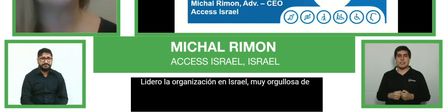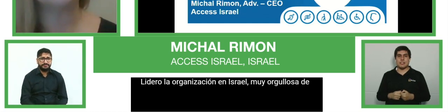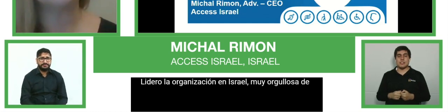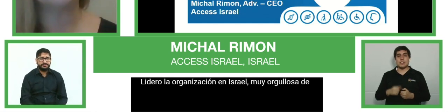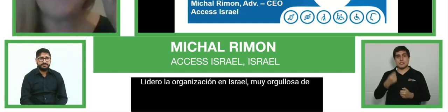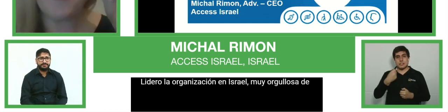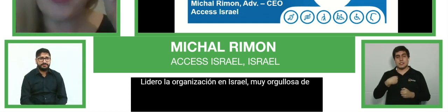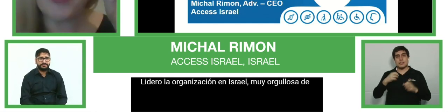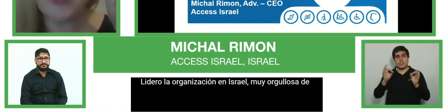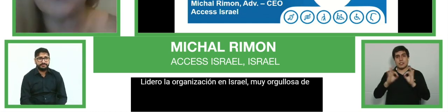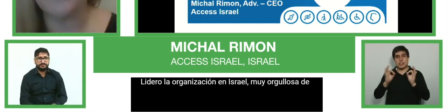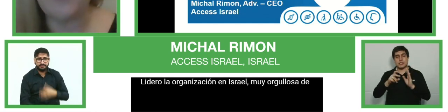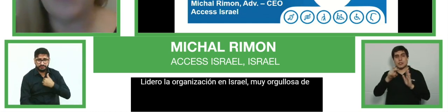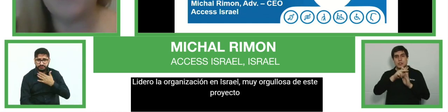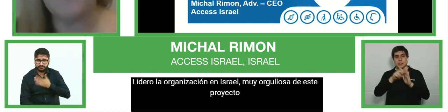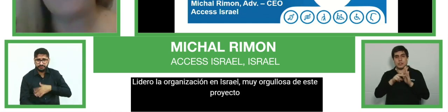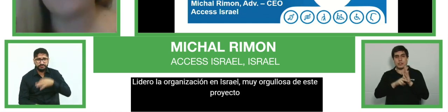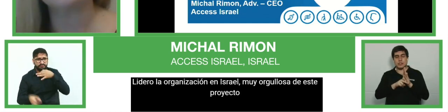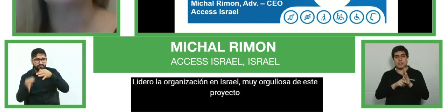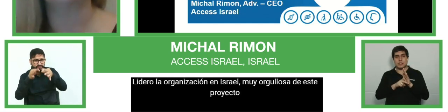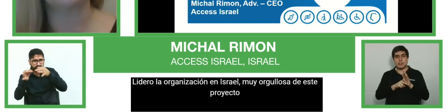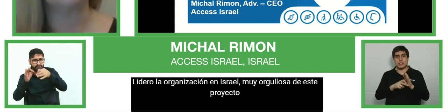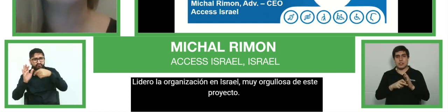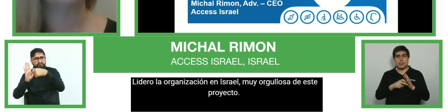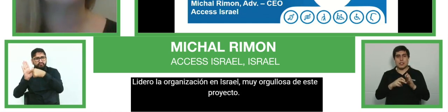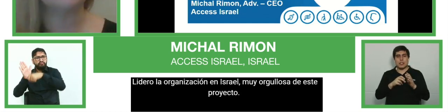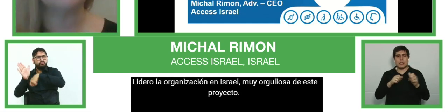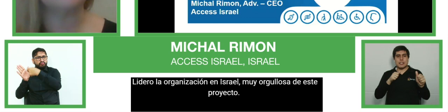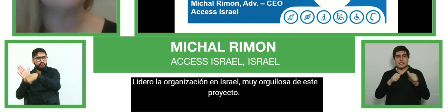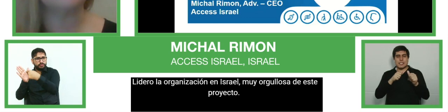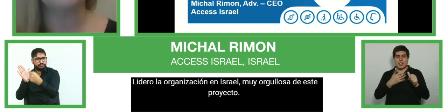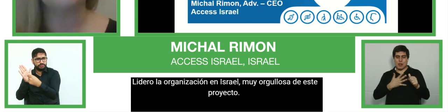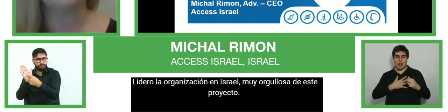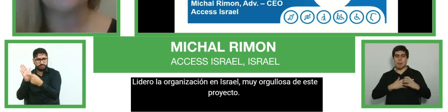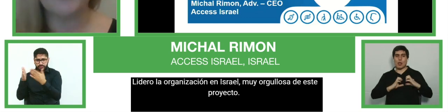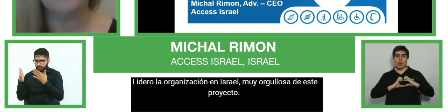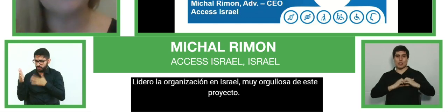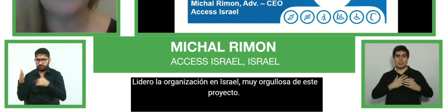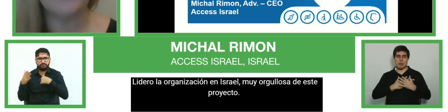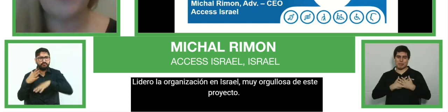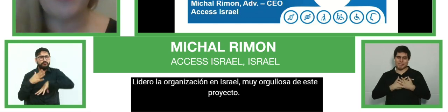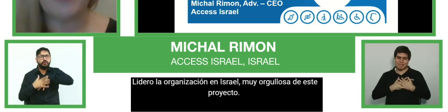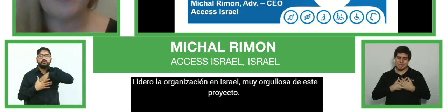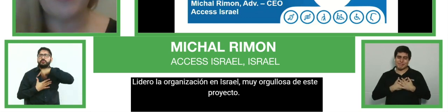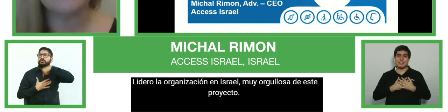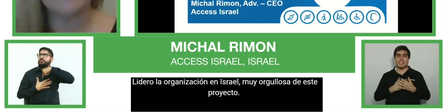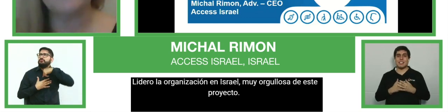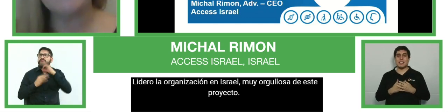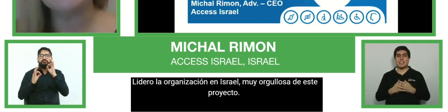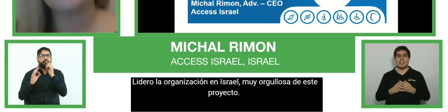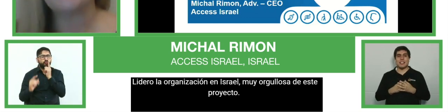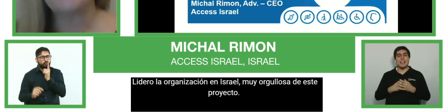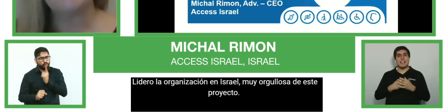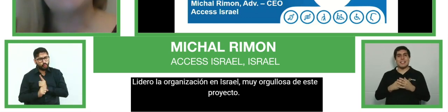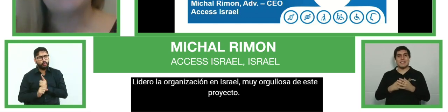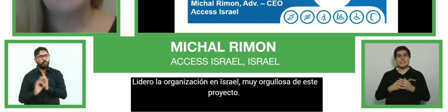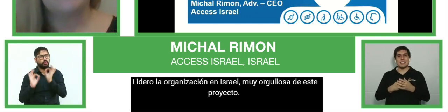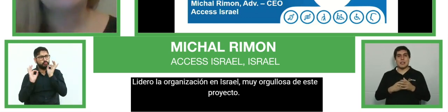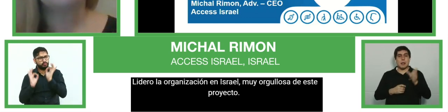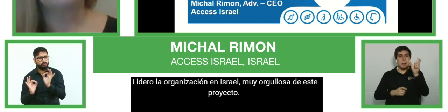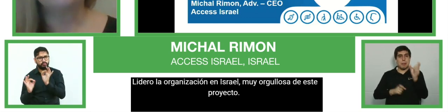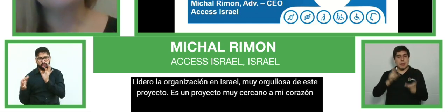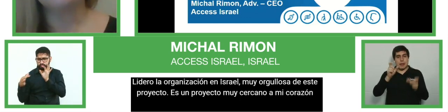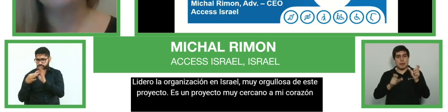that is Accessibility for Inclusive Education. Next slide, please. But just so you'll understand where we are coming